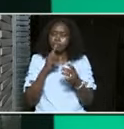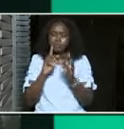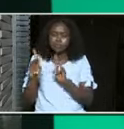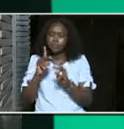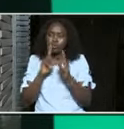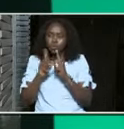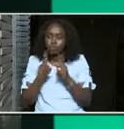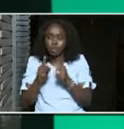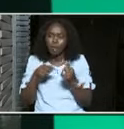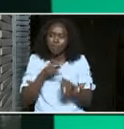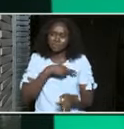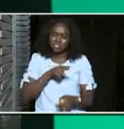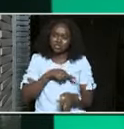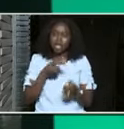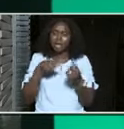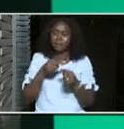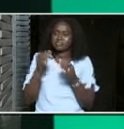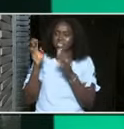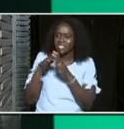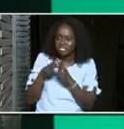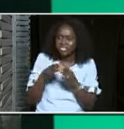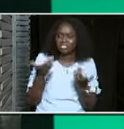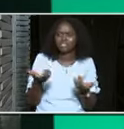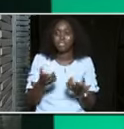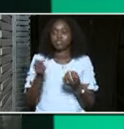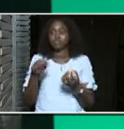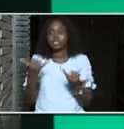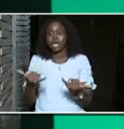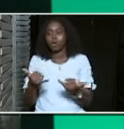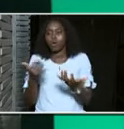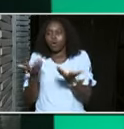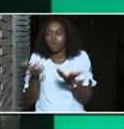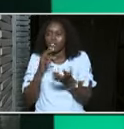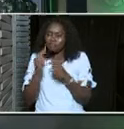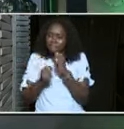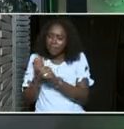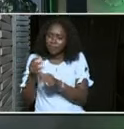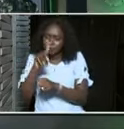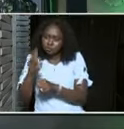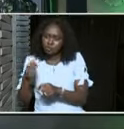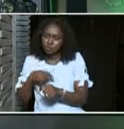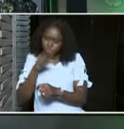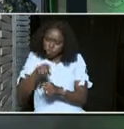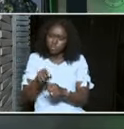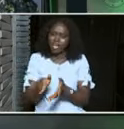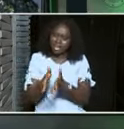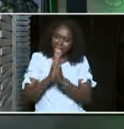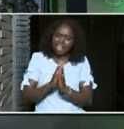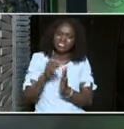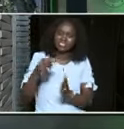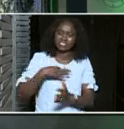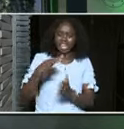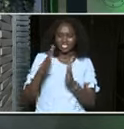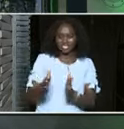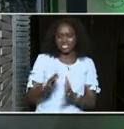things blind us from the real questions. As what are we supposed to be asking a candidate? What questions do they have? Professor Yohiga.